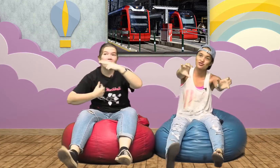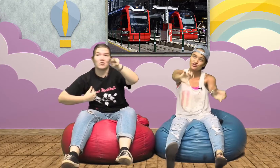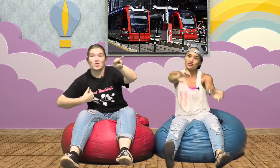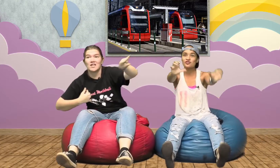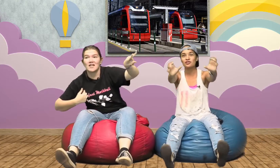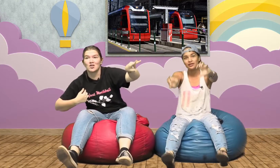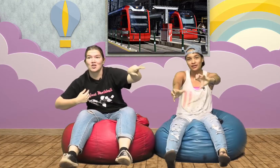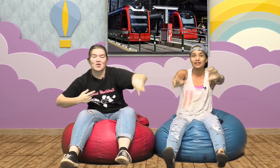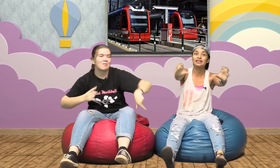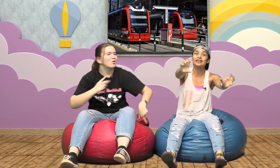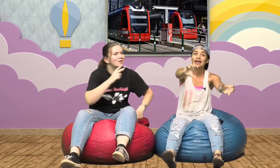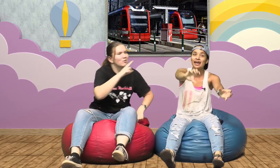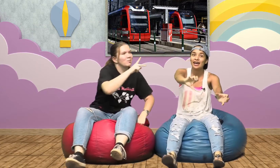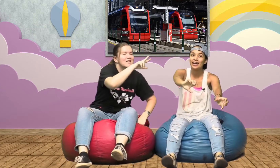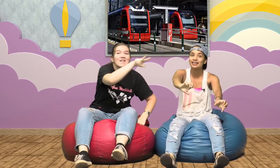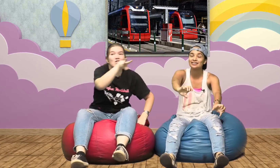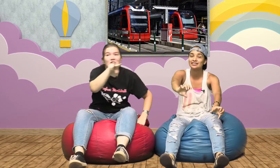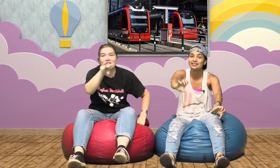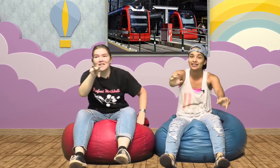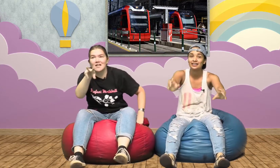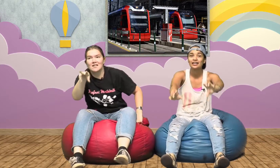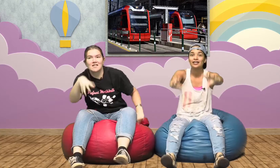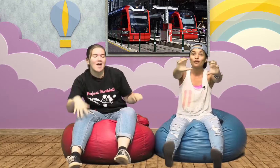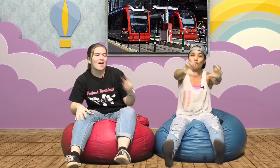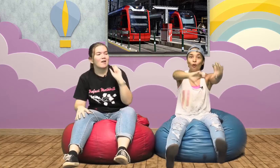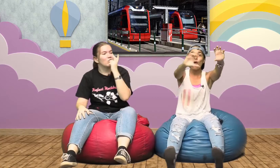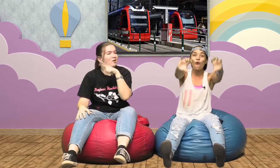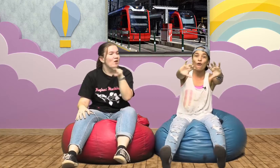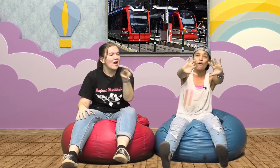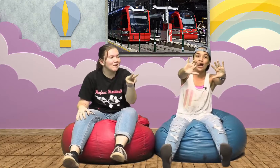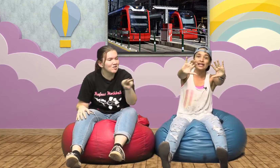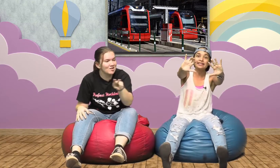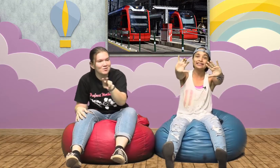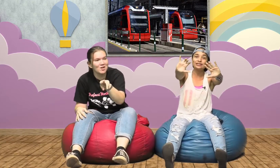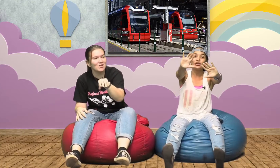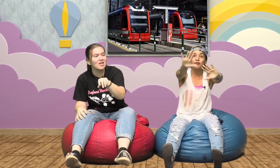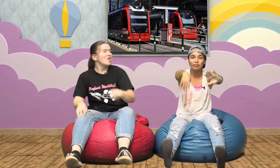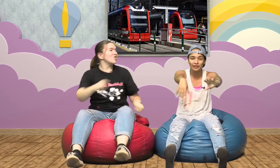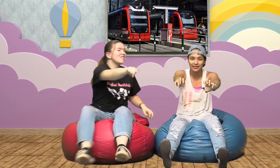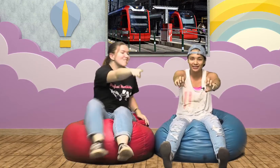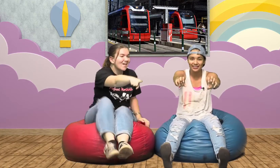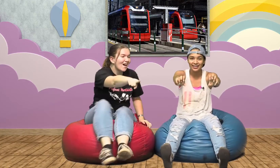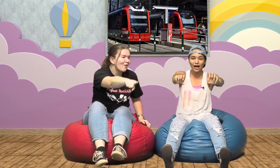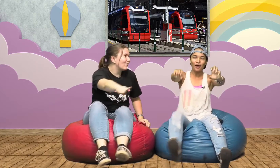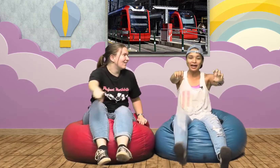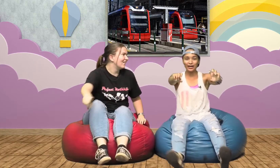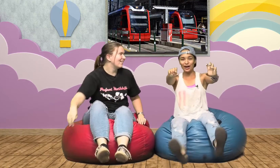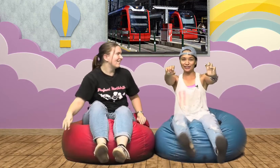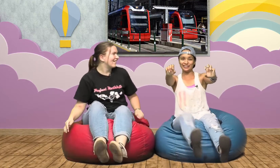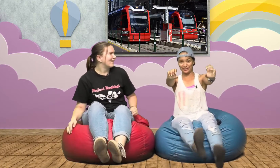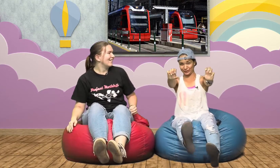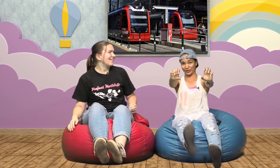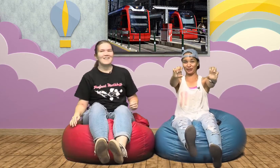her look out for danger. So I'm looking for pedestrians, and I'm looking for animals in the road. Jeannie, there's a cow! Oh